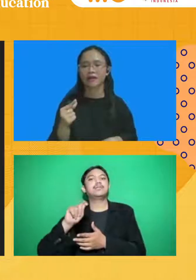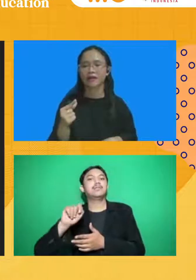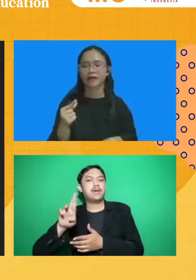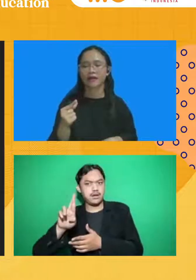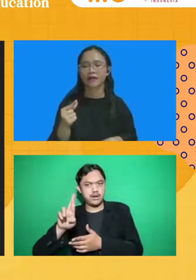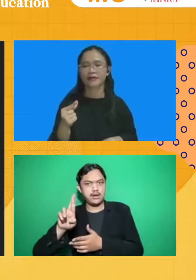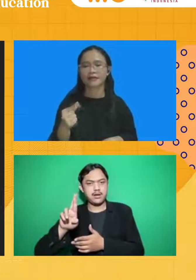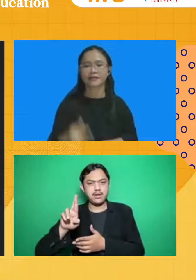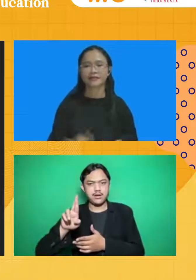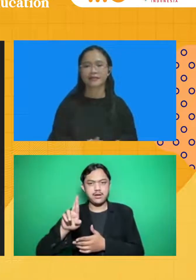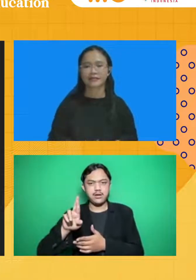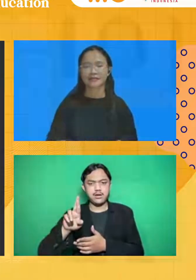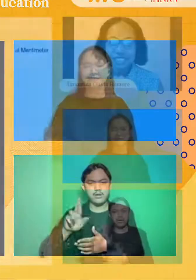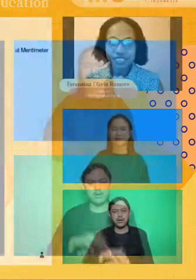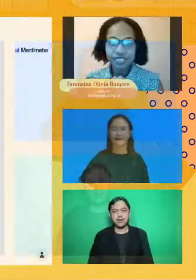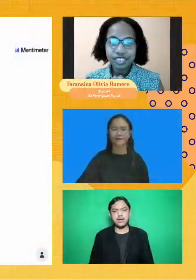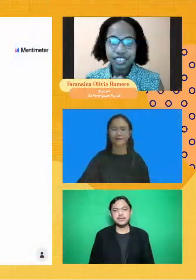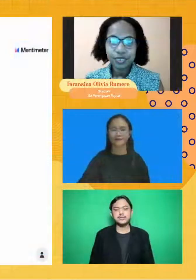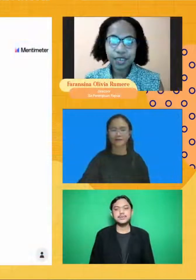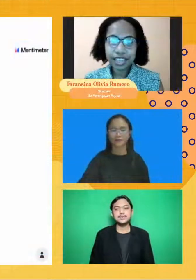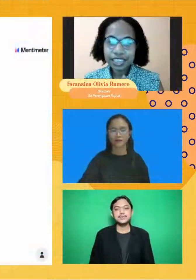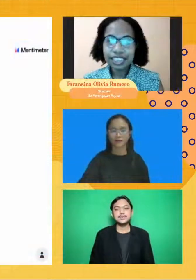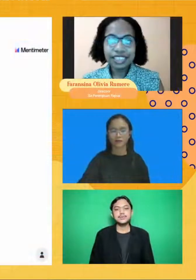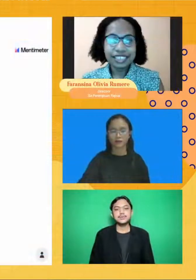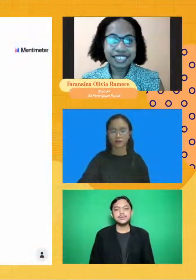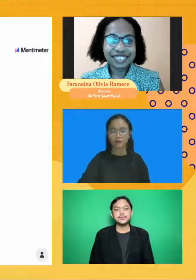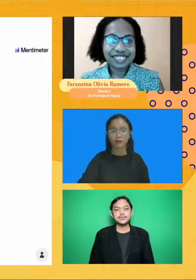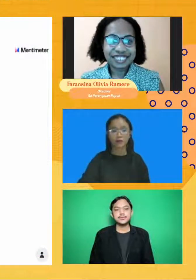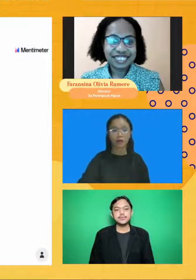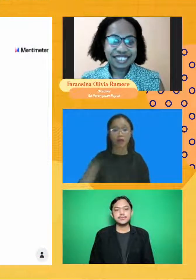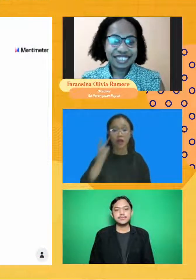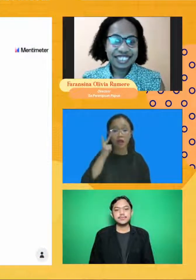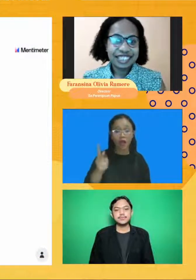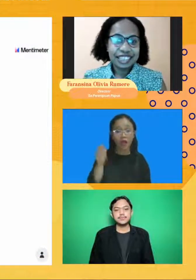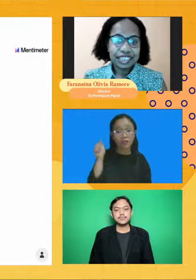Okay, thank you. Can everyone see the screen as well?